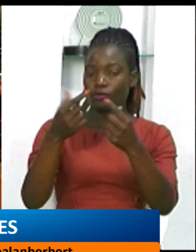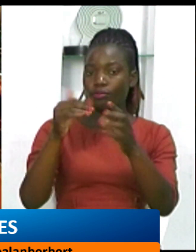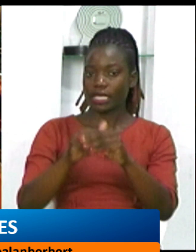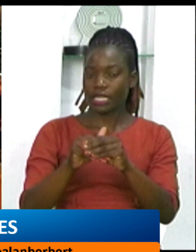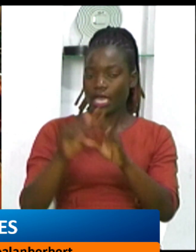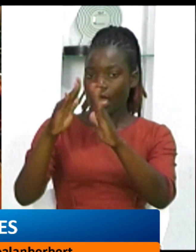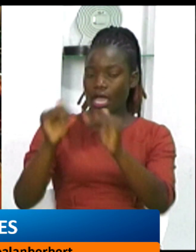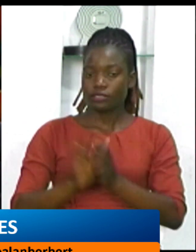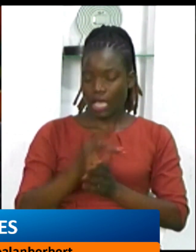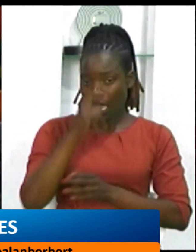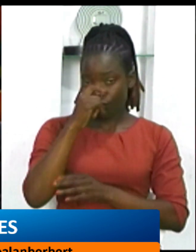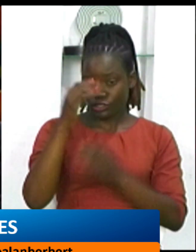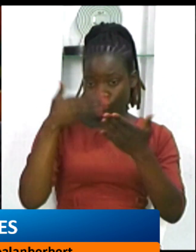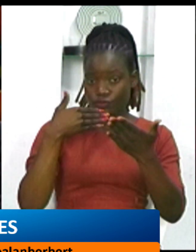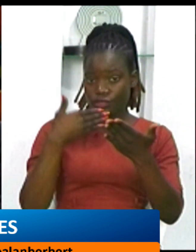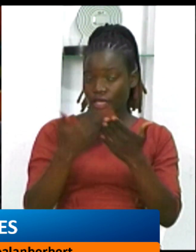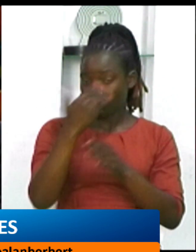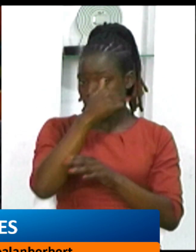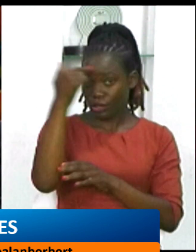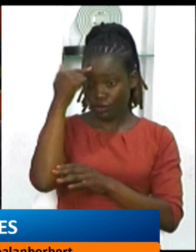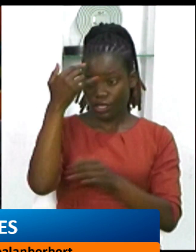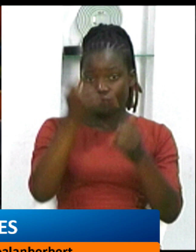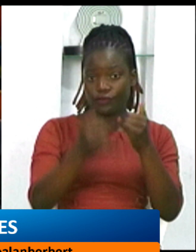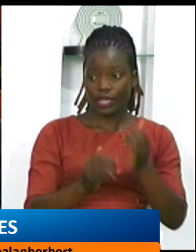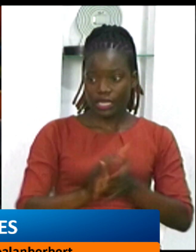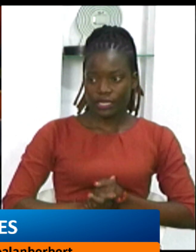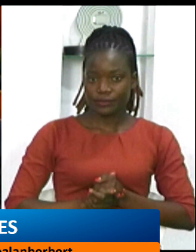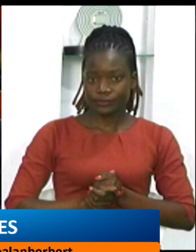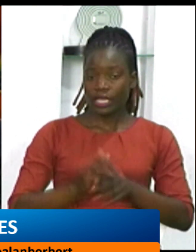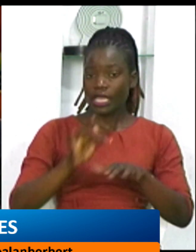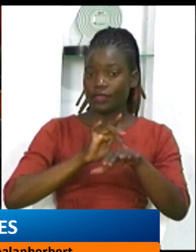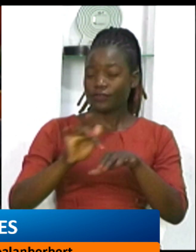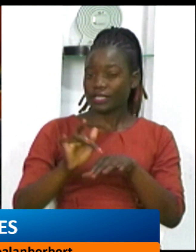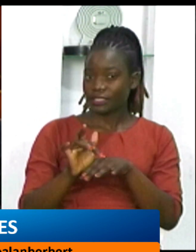to thank you for finally effecting the